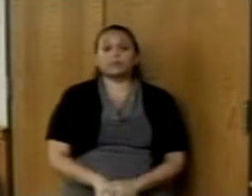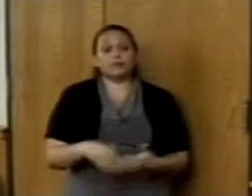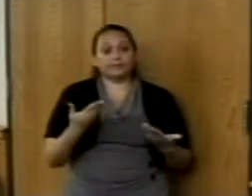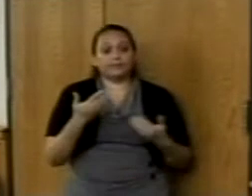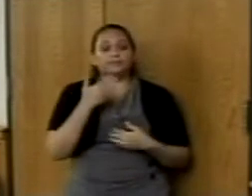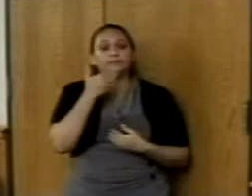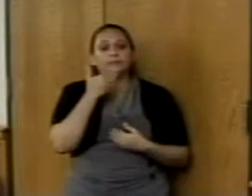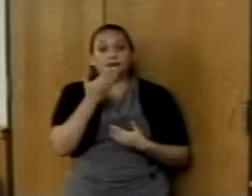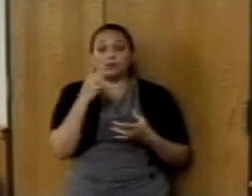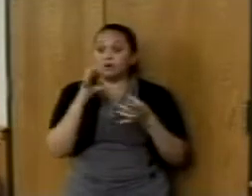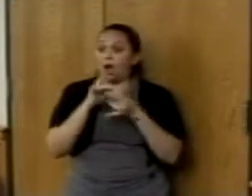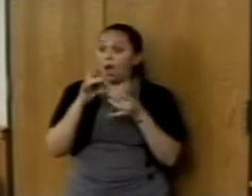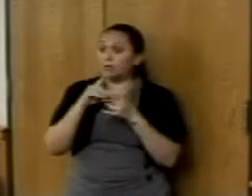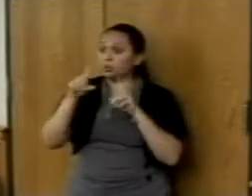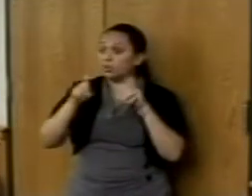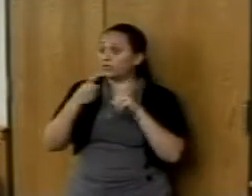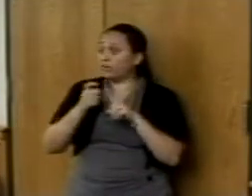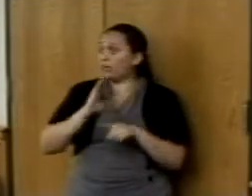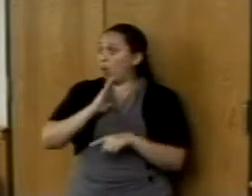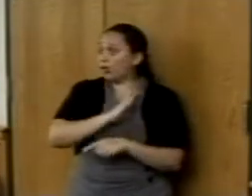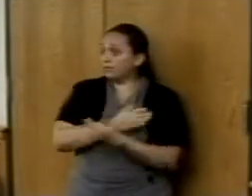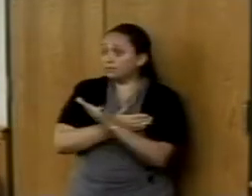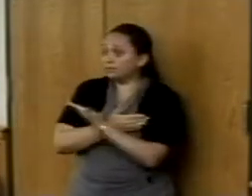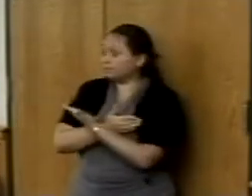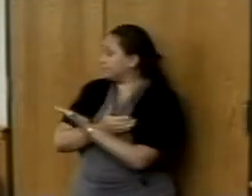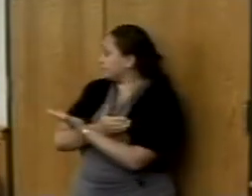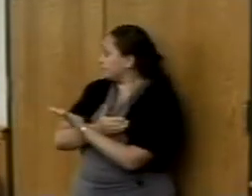Thank you. Comments or questions from the board?